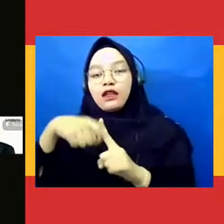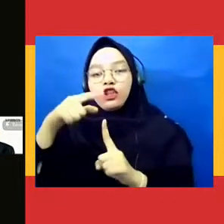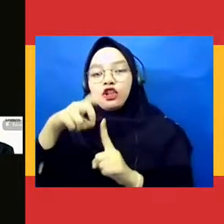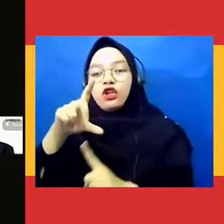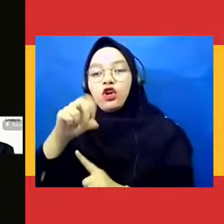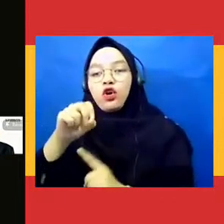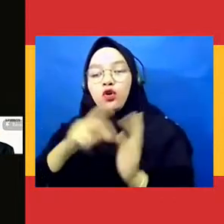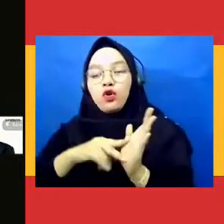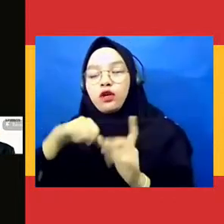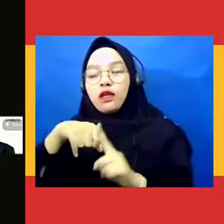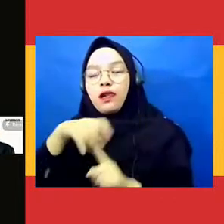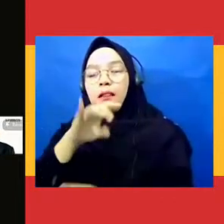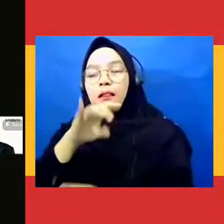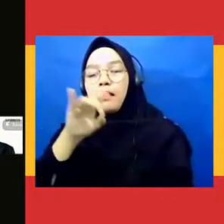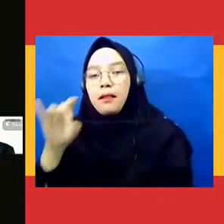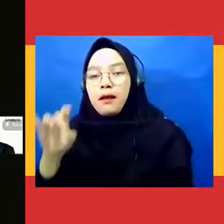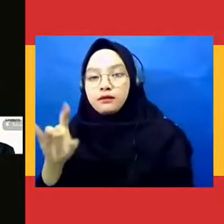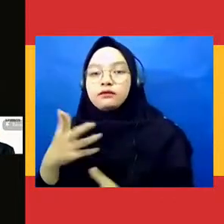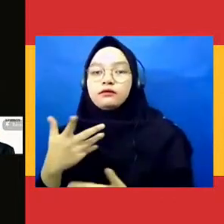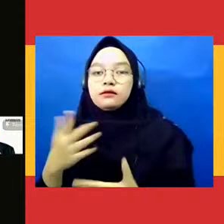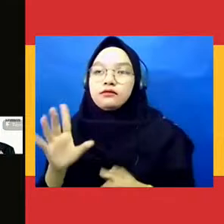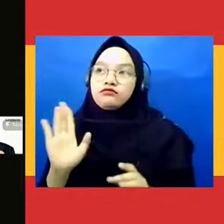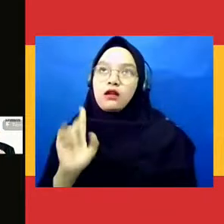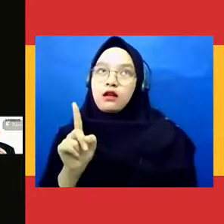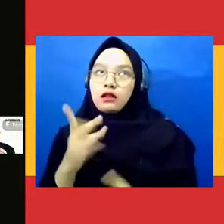We also promote human rights through